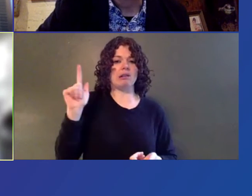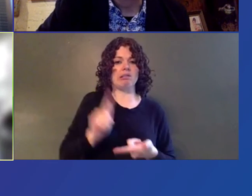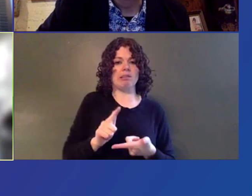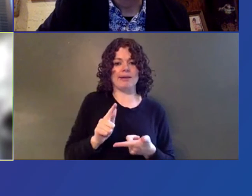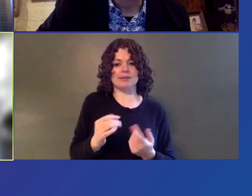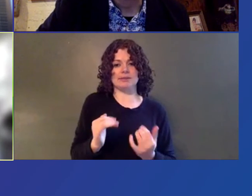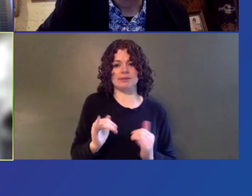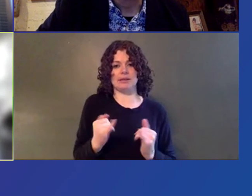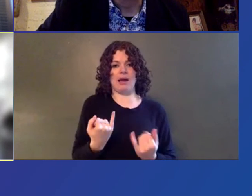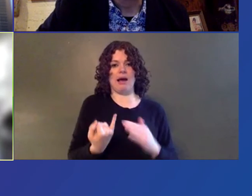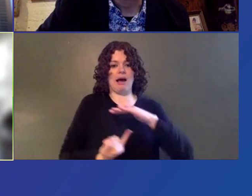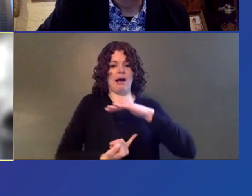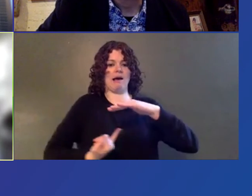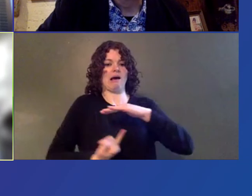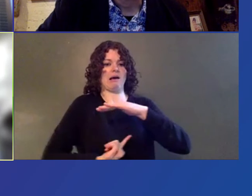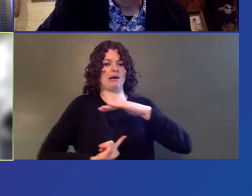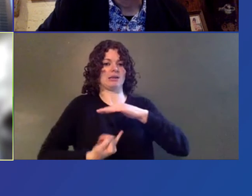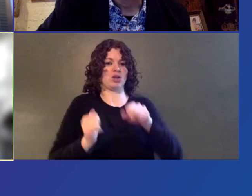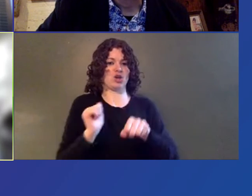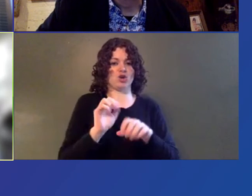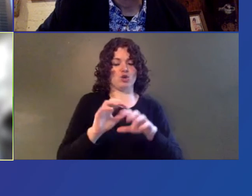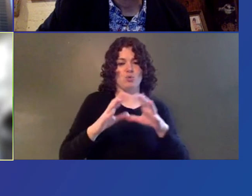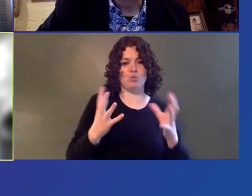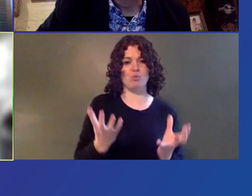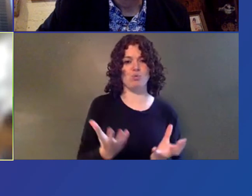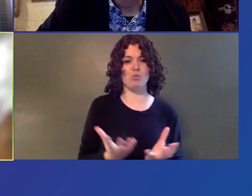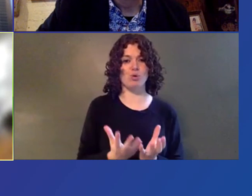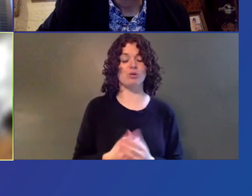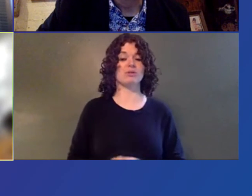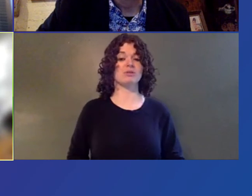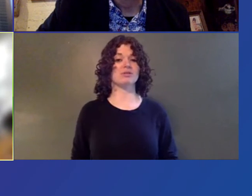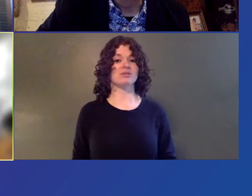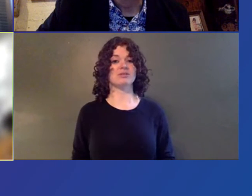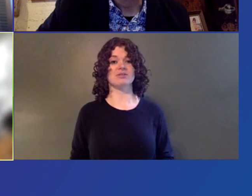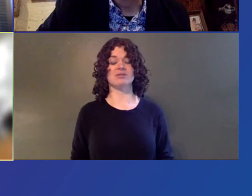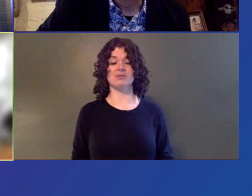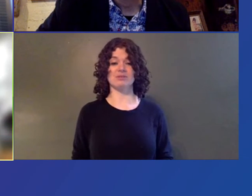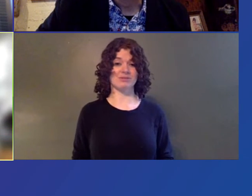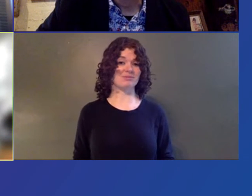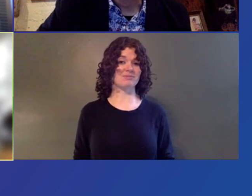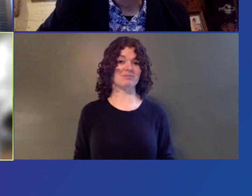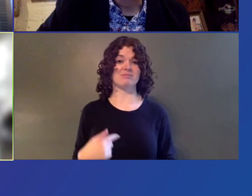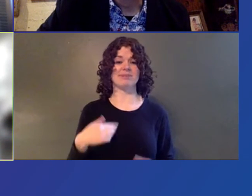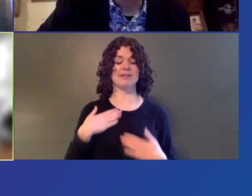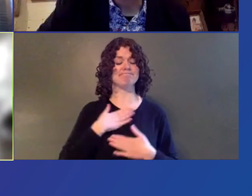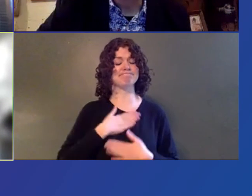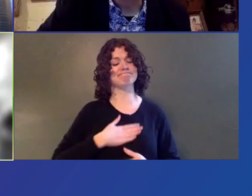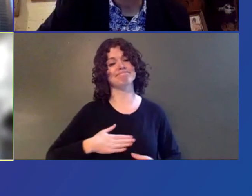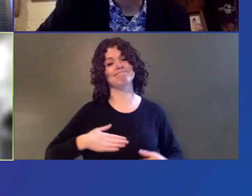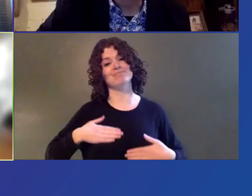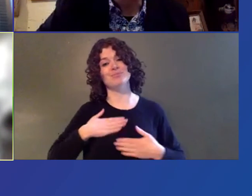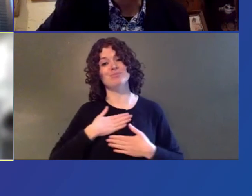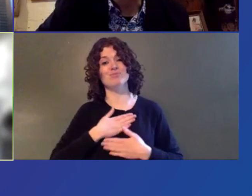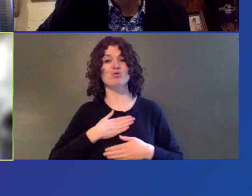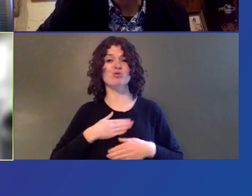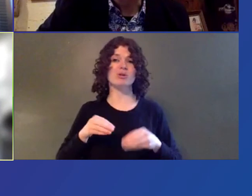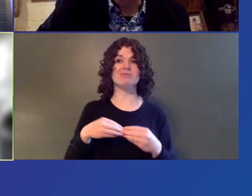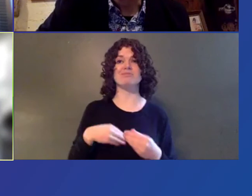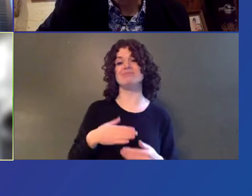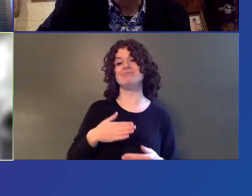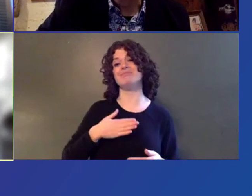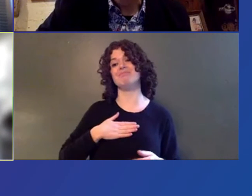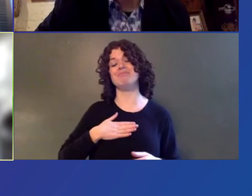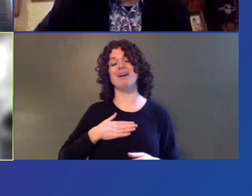sure. So I've enjoyed spreading my compositional ideas out into